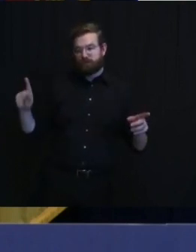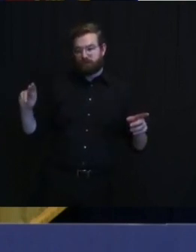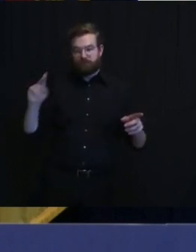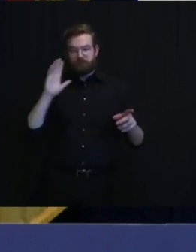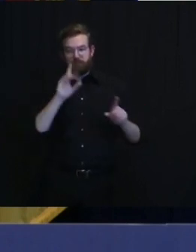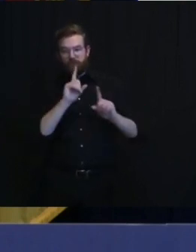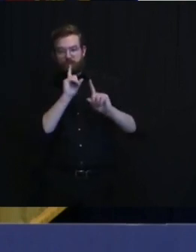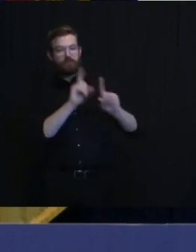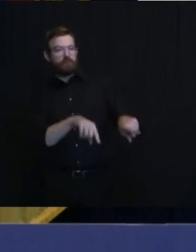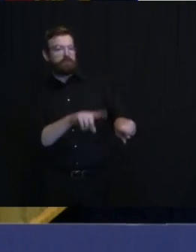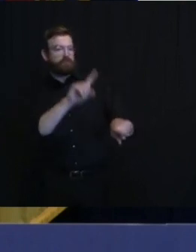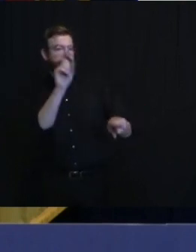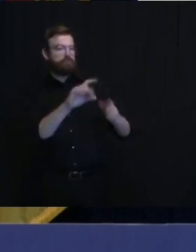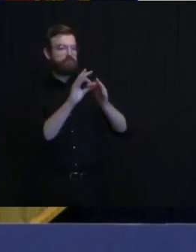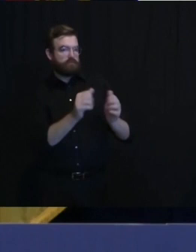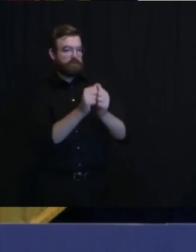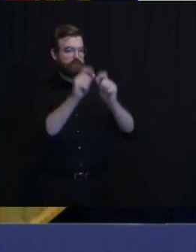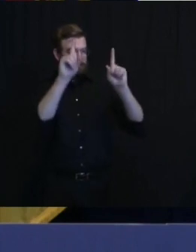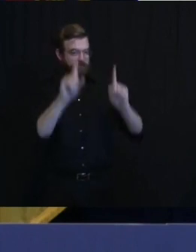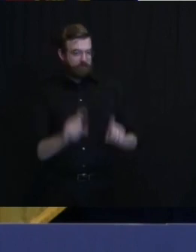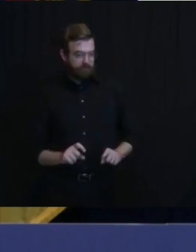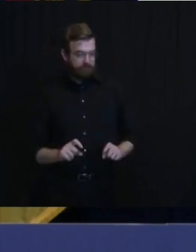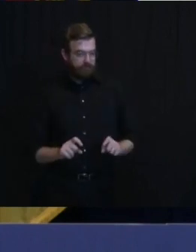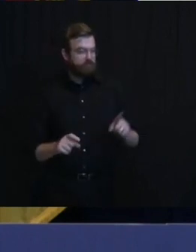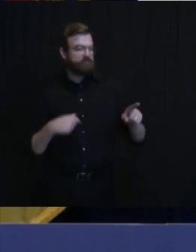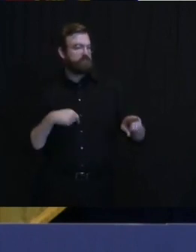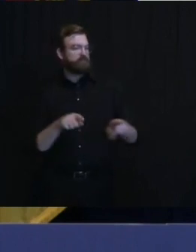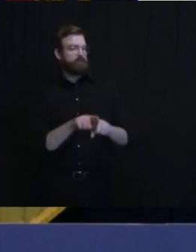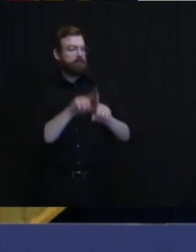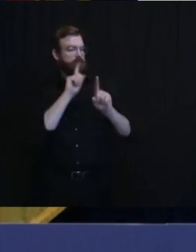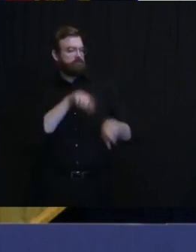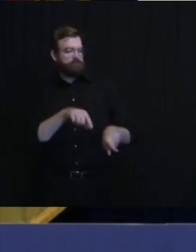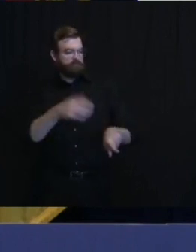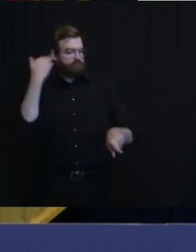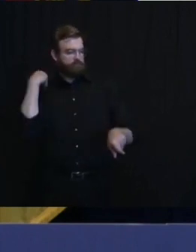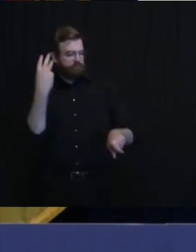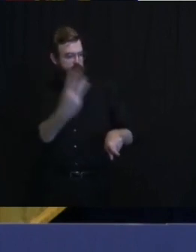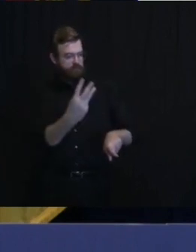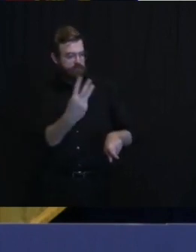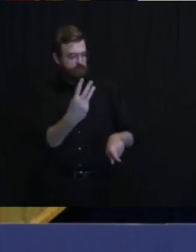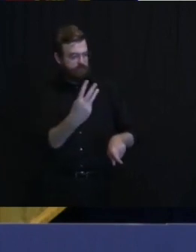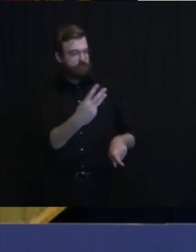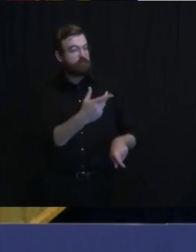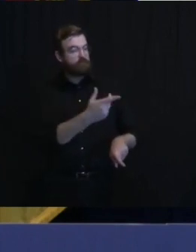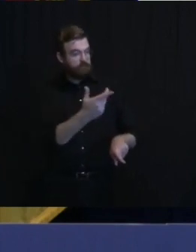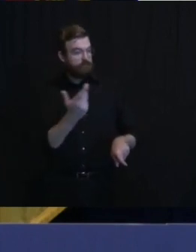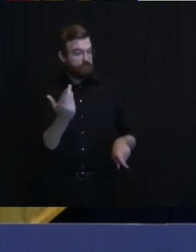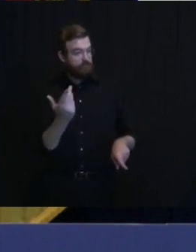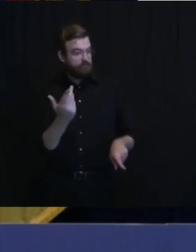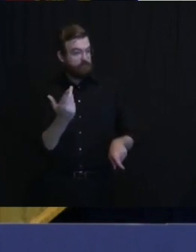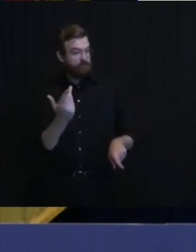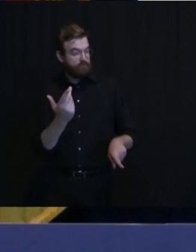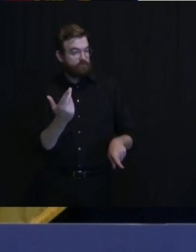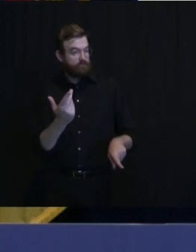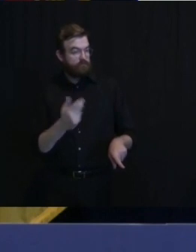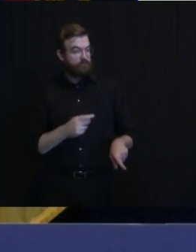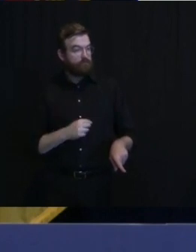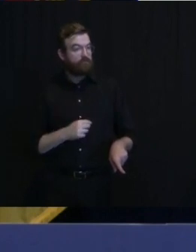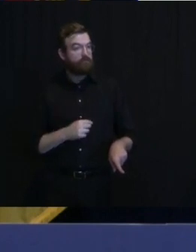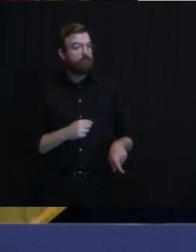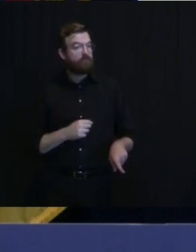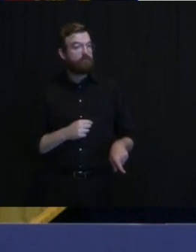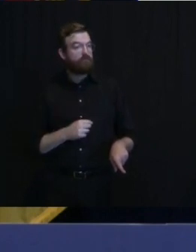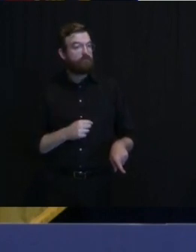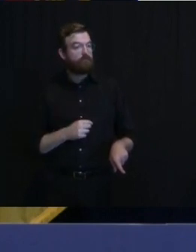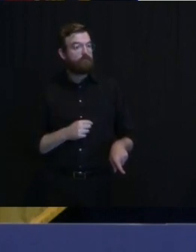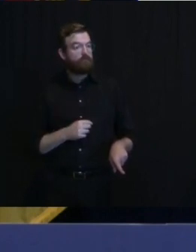very particular specific kinks in the system. We feel pretty good. And again, it was a hybrid process. I still don't have the